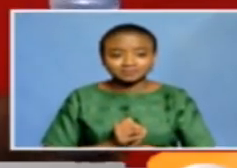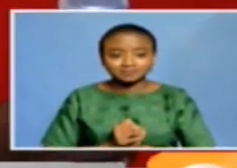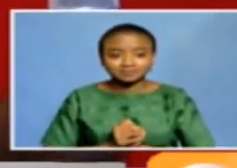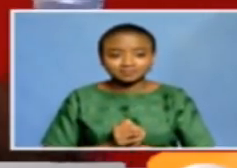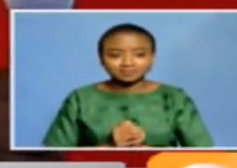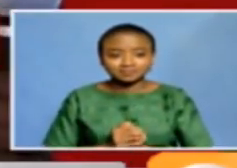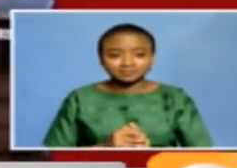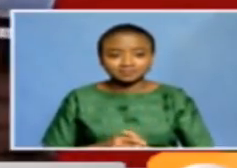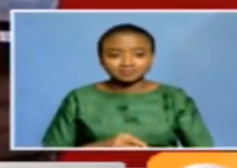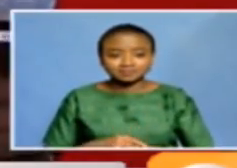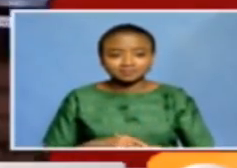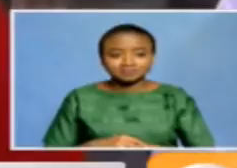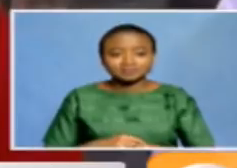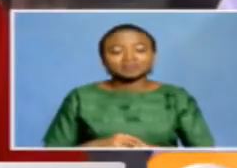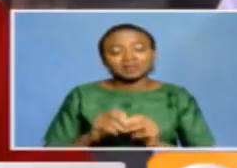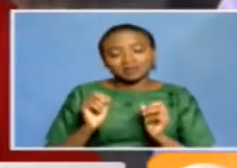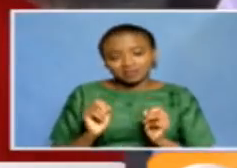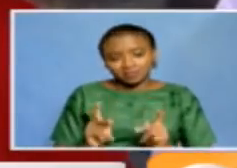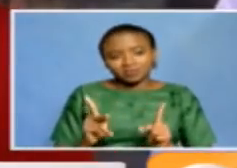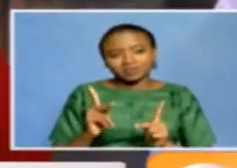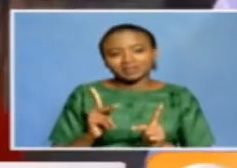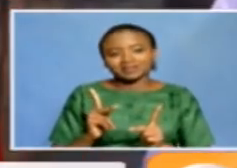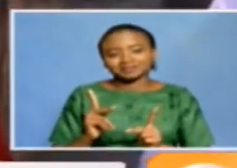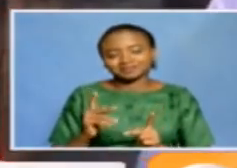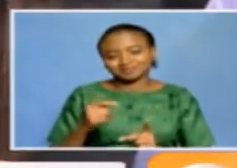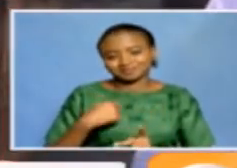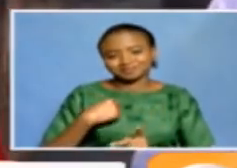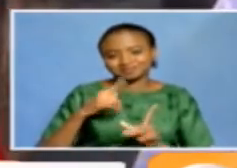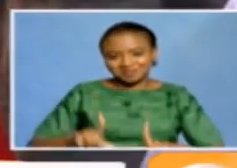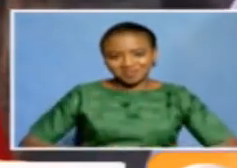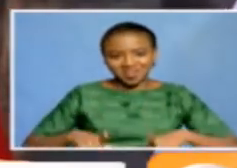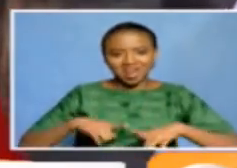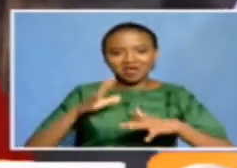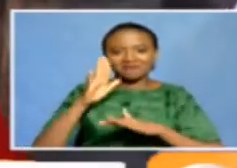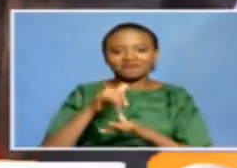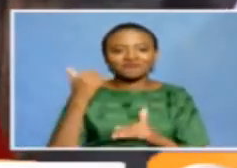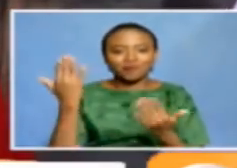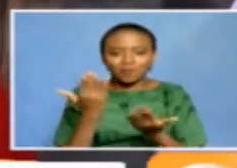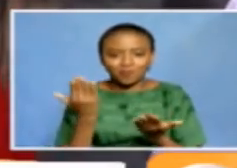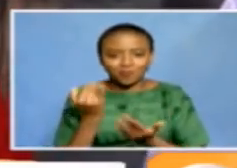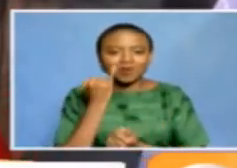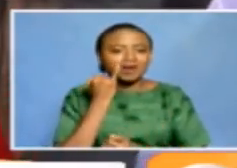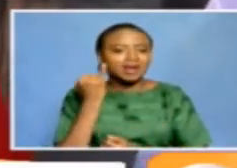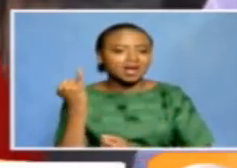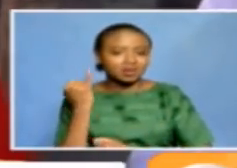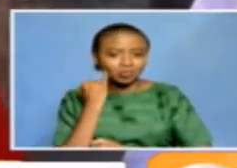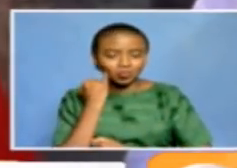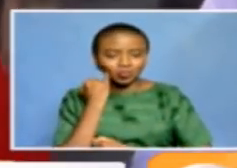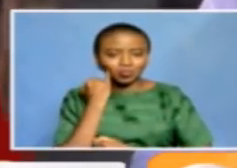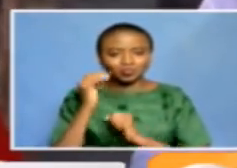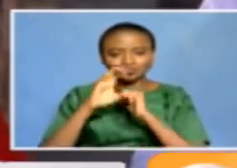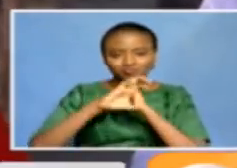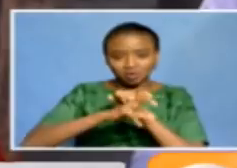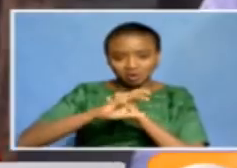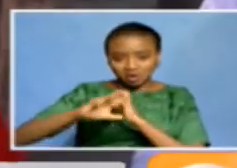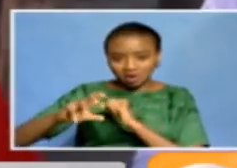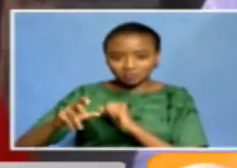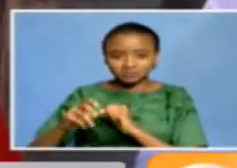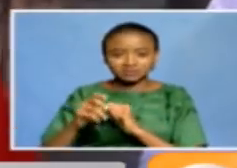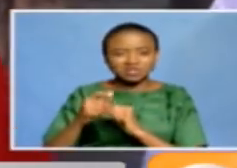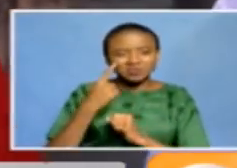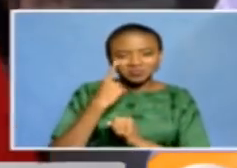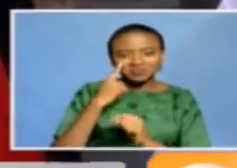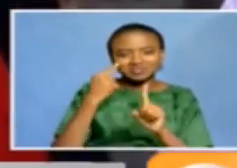All right, we're coming to you live from Afraha Stadium in Nakuru County. A sea of humanity here, people coming